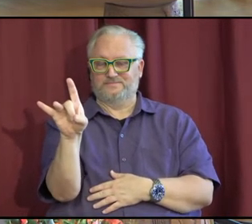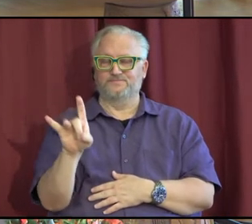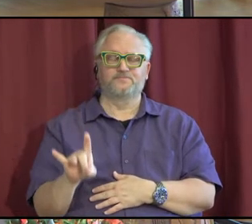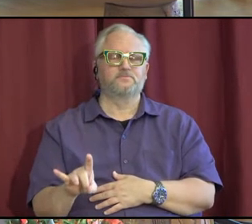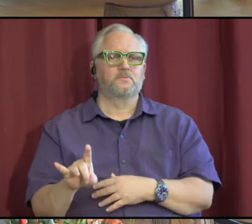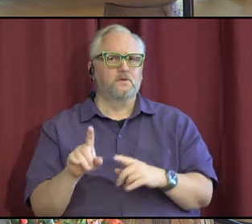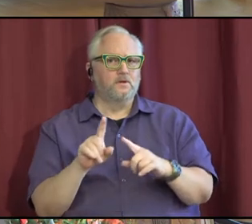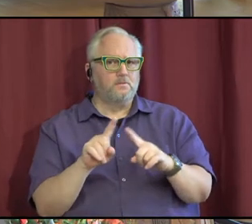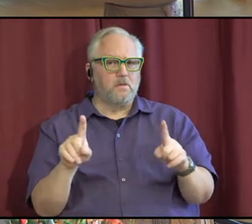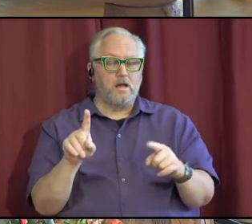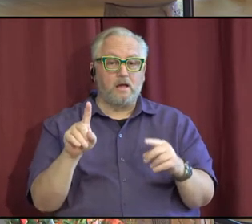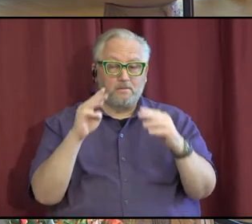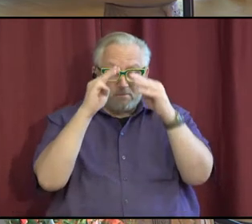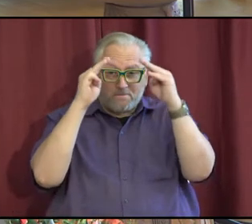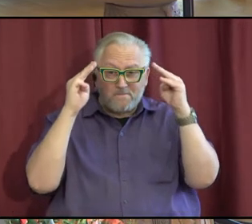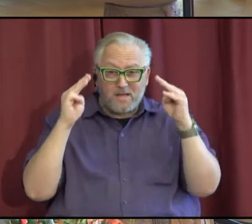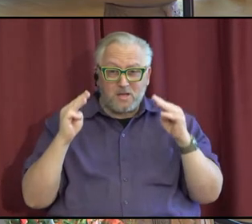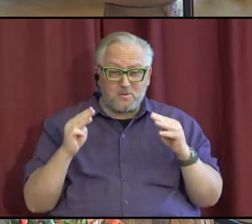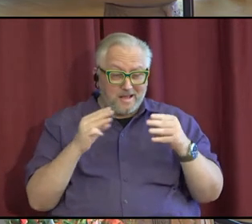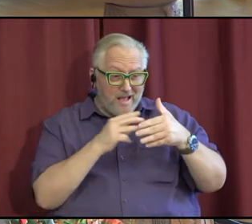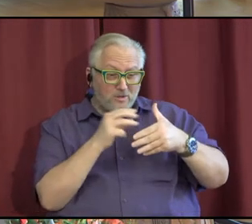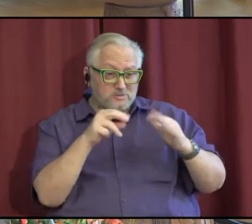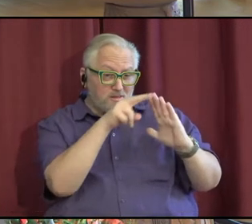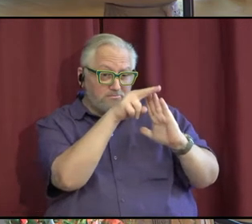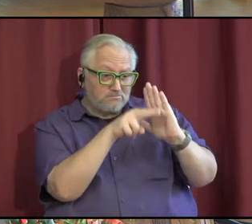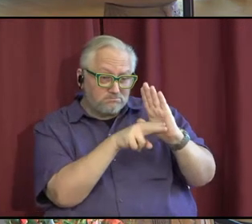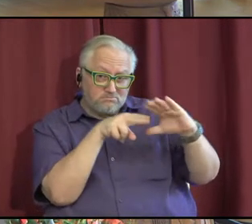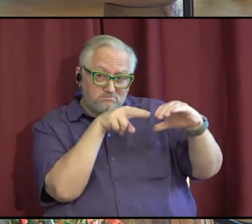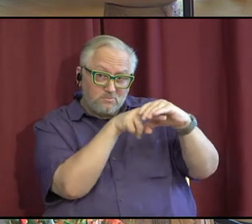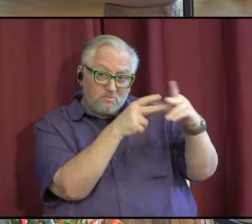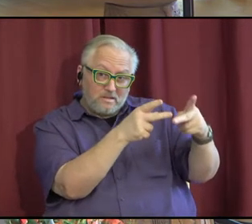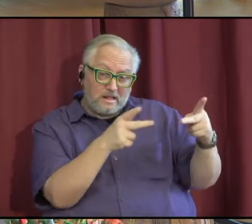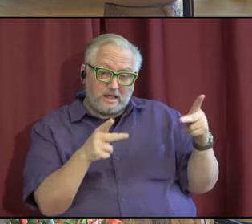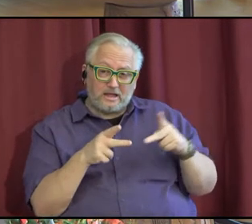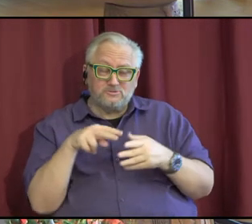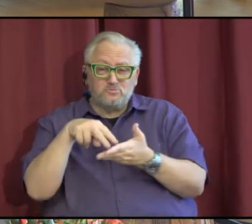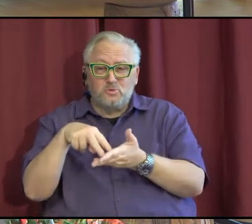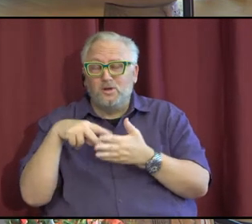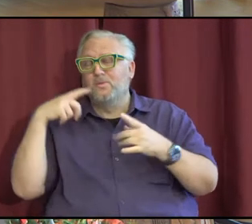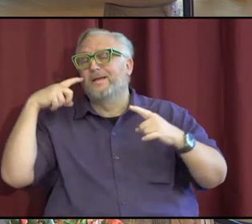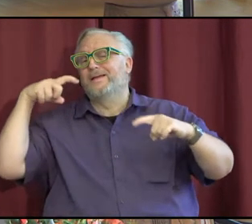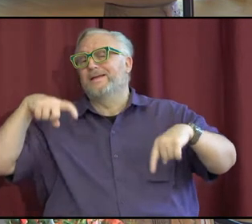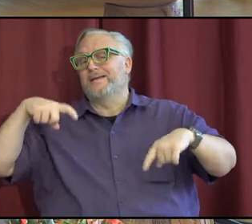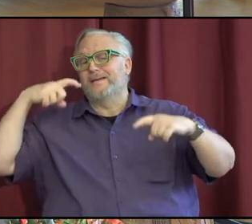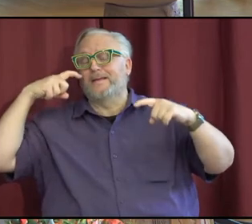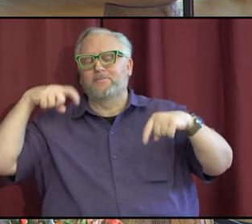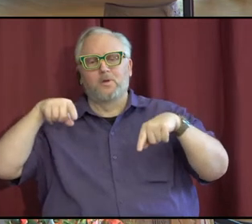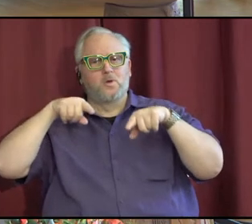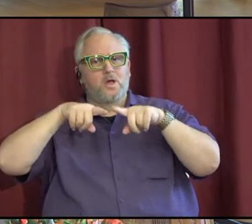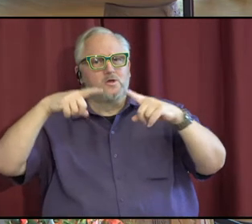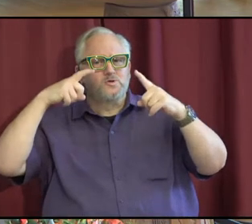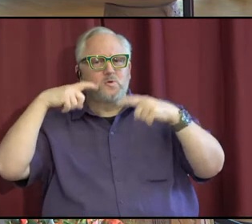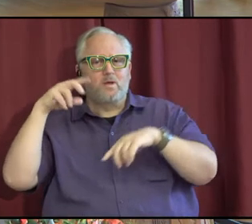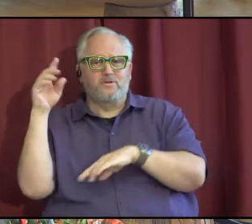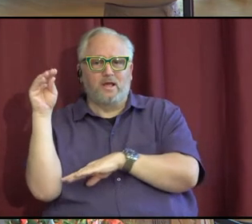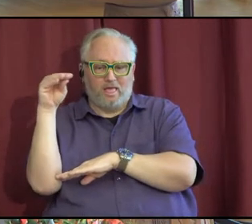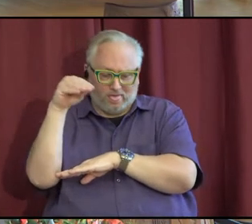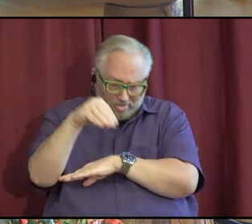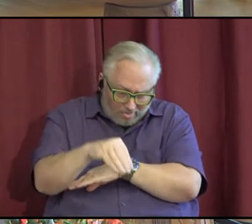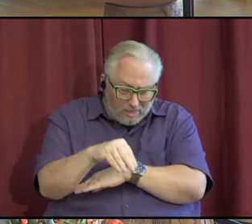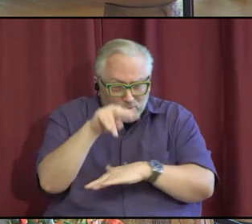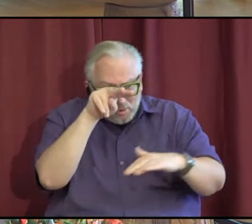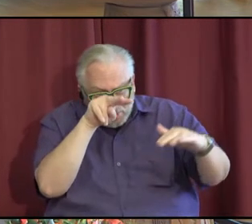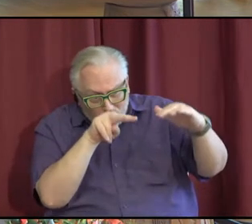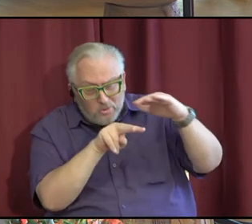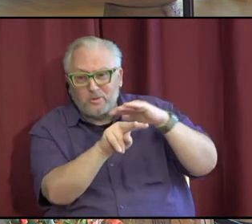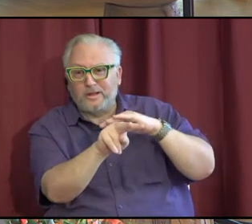But Mary stood weeping outside the tomb. As she wept, she bent over to look